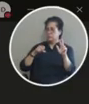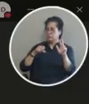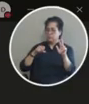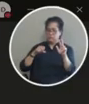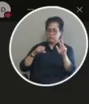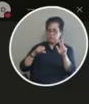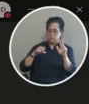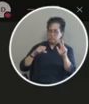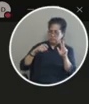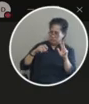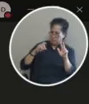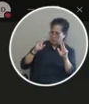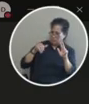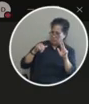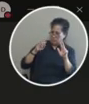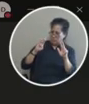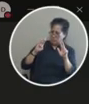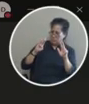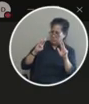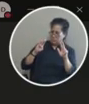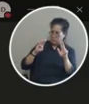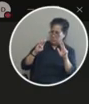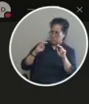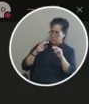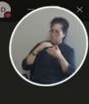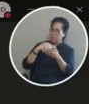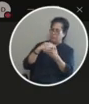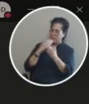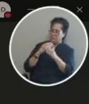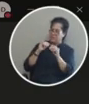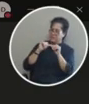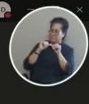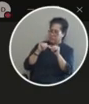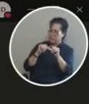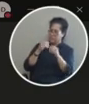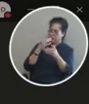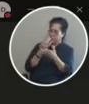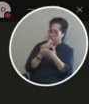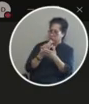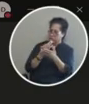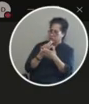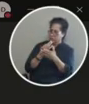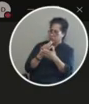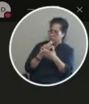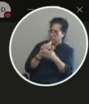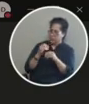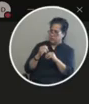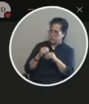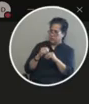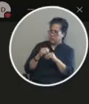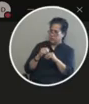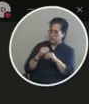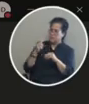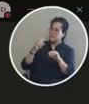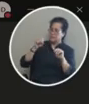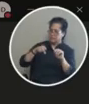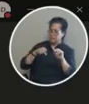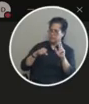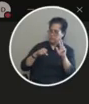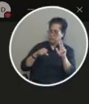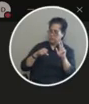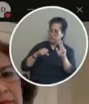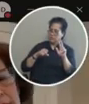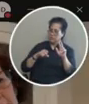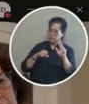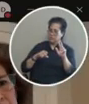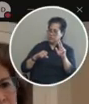Mrs. Pride, it is called the Budget Stabilization Fund, just as a clarification, just for clarification. So it's yes for me. Okay,